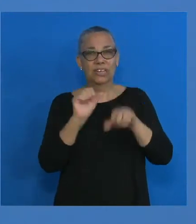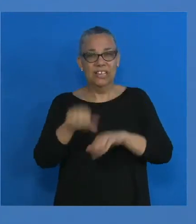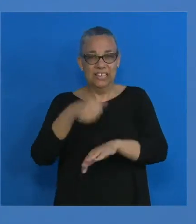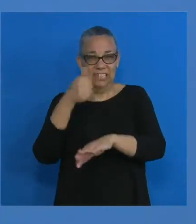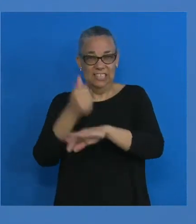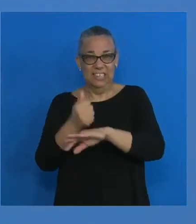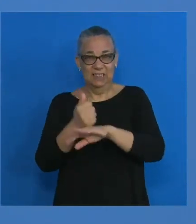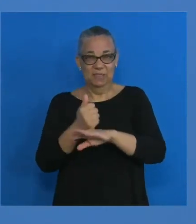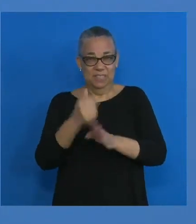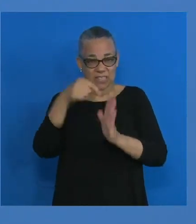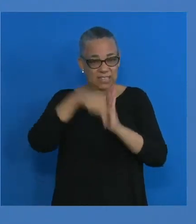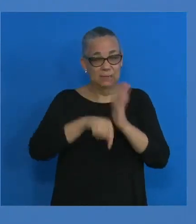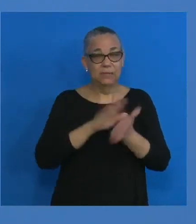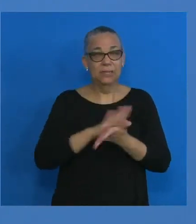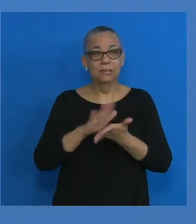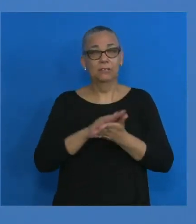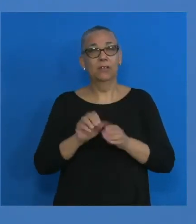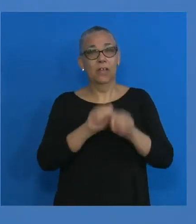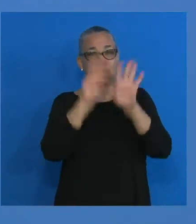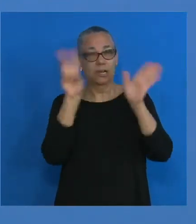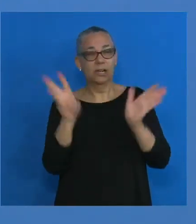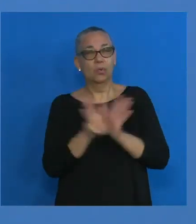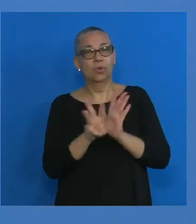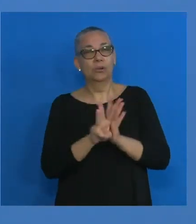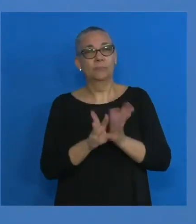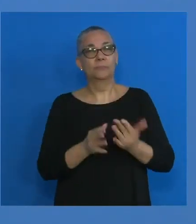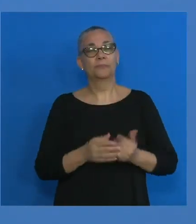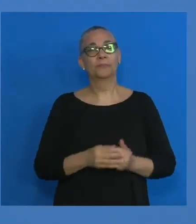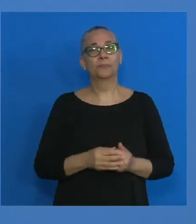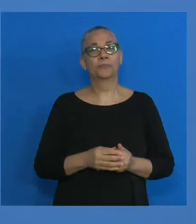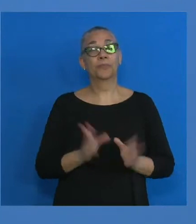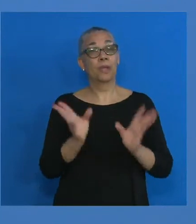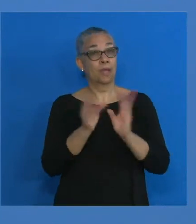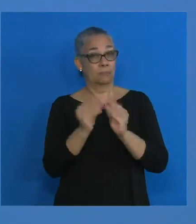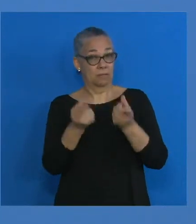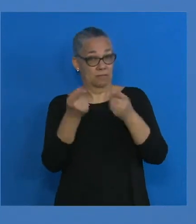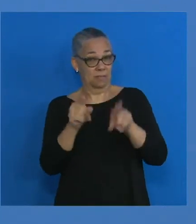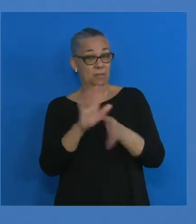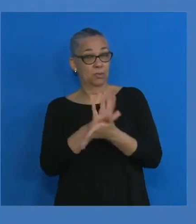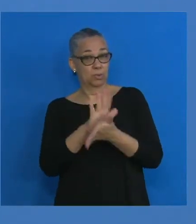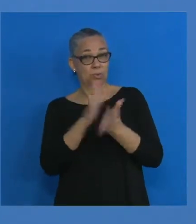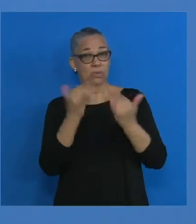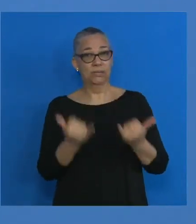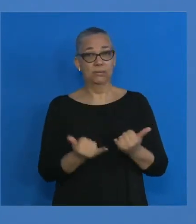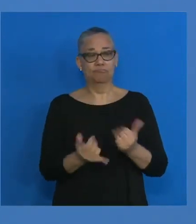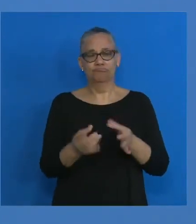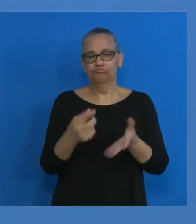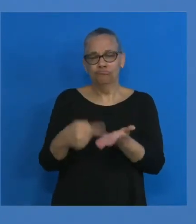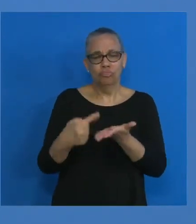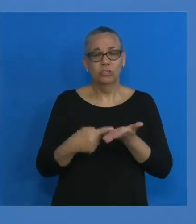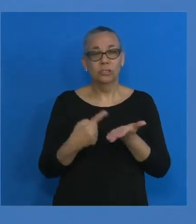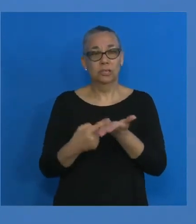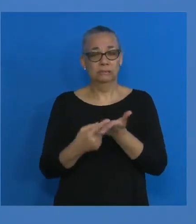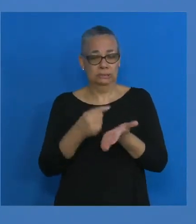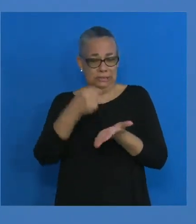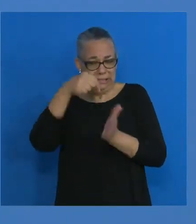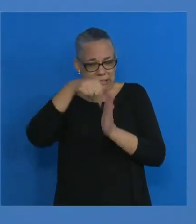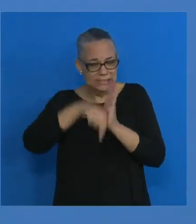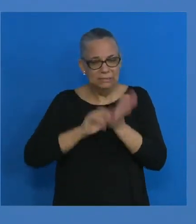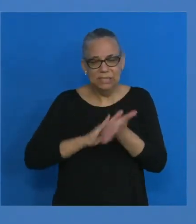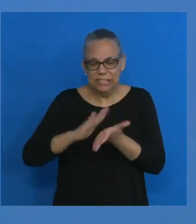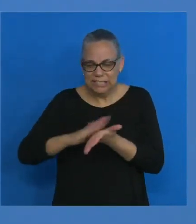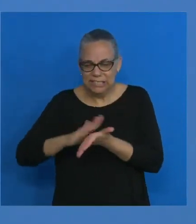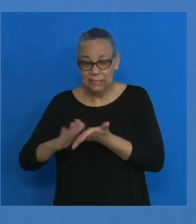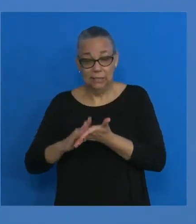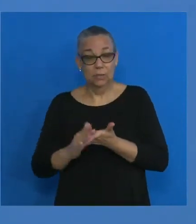Clearwater facilities. A meeting took place at the school today to discuss the deep cleaning plan, and deep cleaning will take place on Tuesday